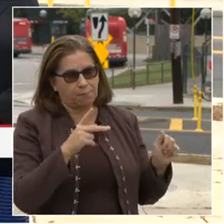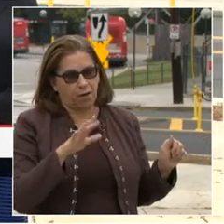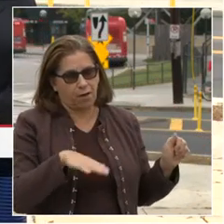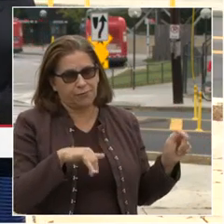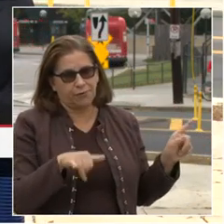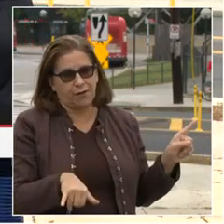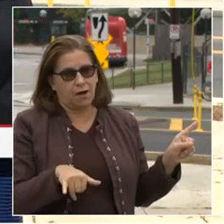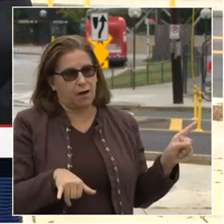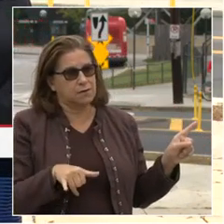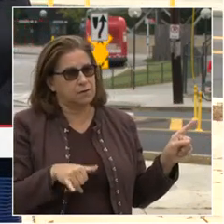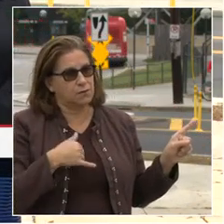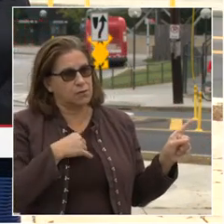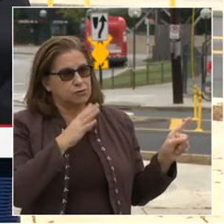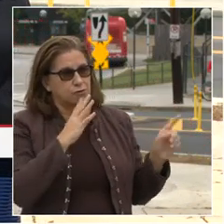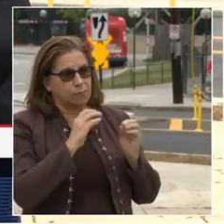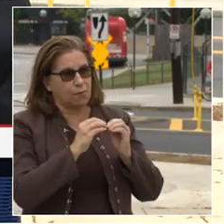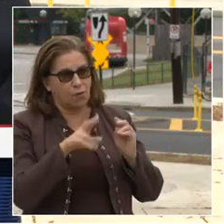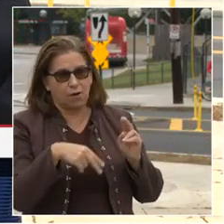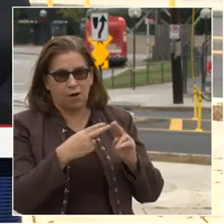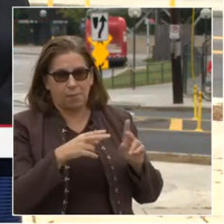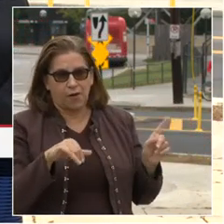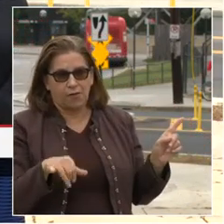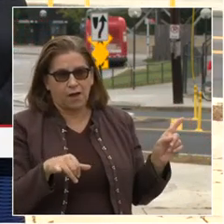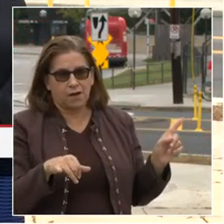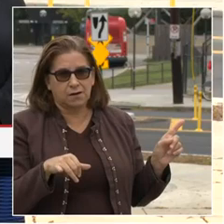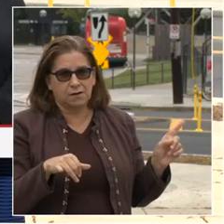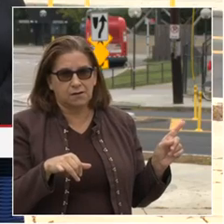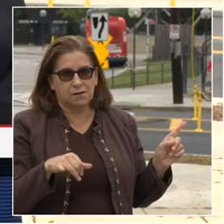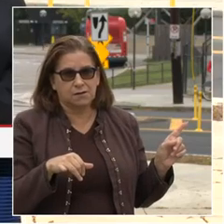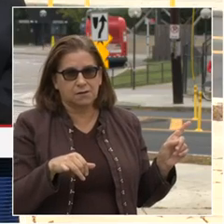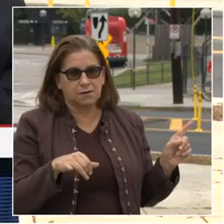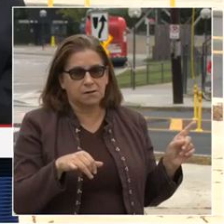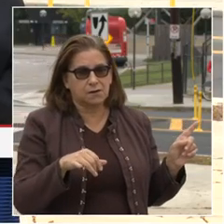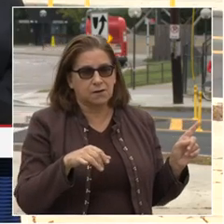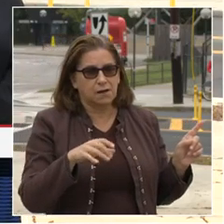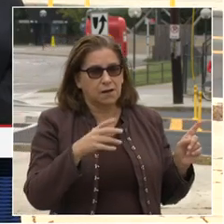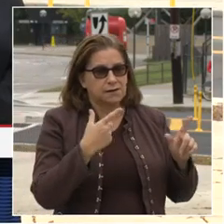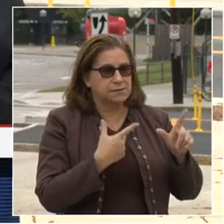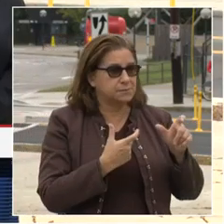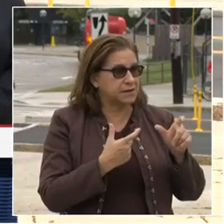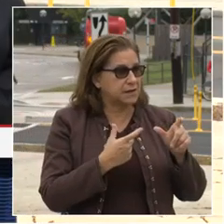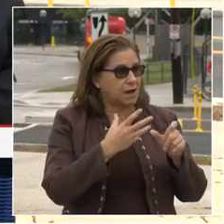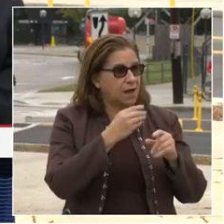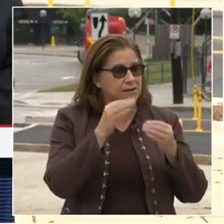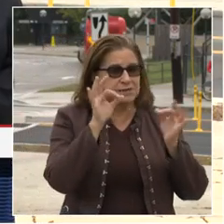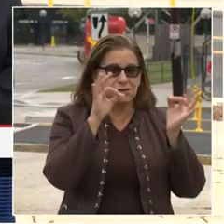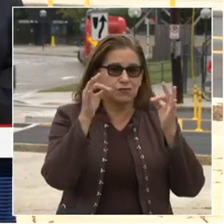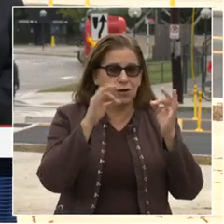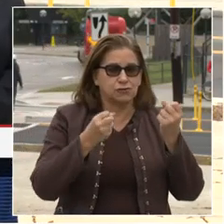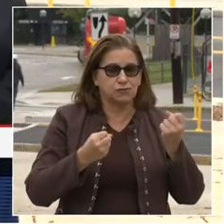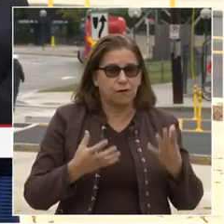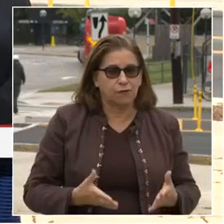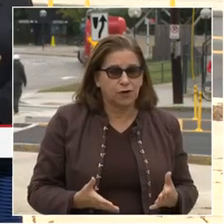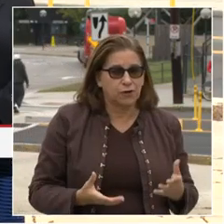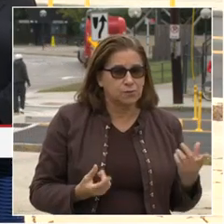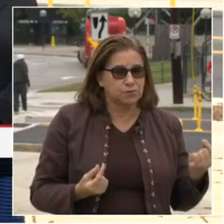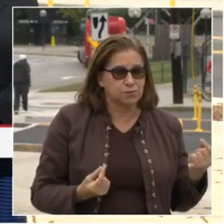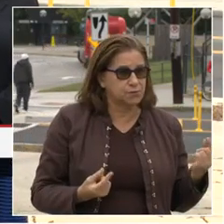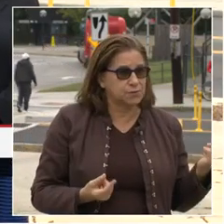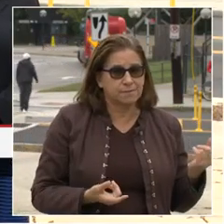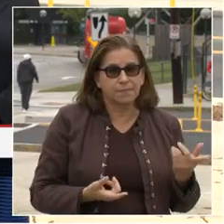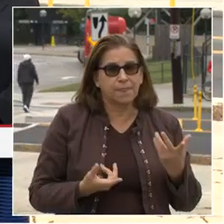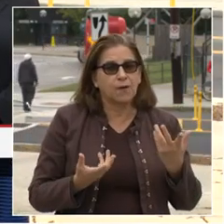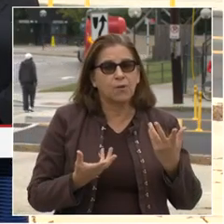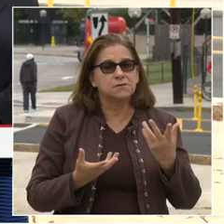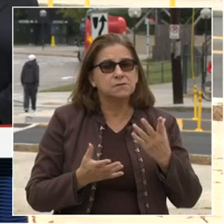as speed and distracted driving? I see we have MPD here. Mm-hmm. Is there a plan to ramp up enforcement beyond photo